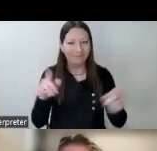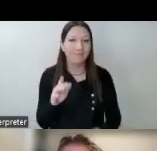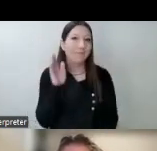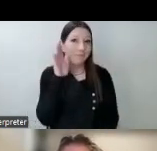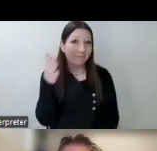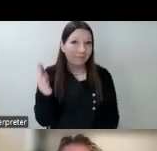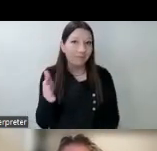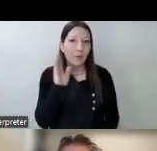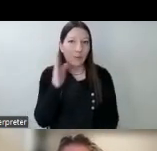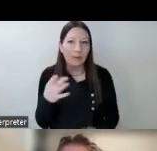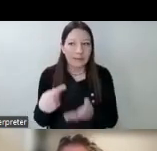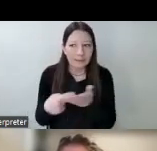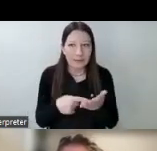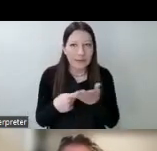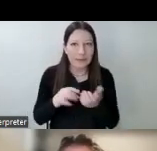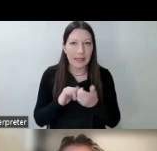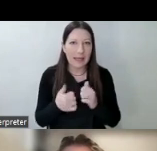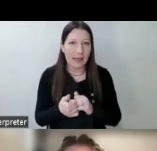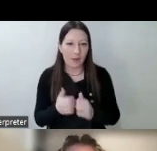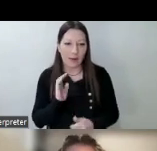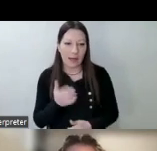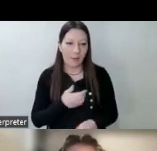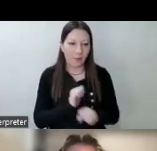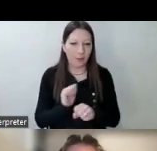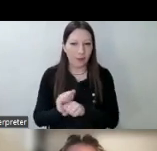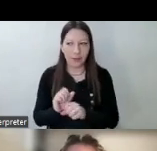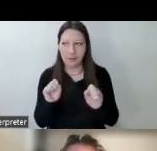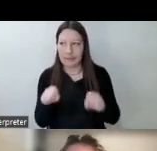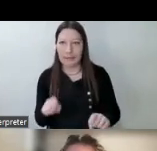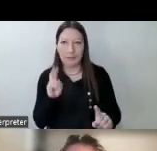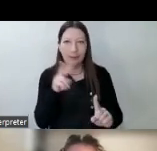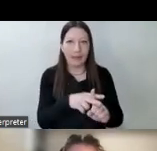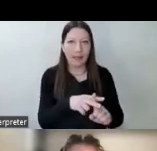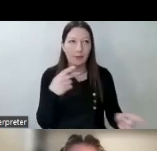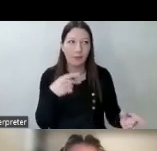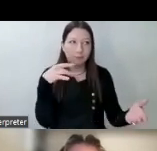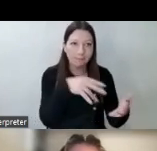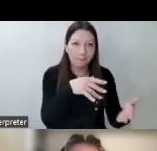disseminating our work to both academic and non-academic audiences.